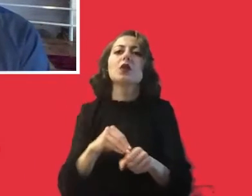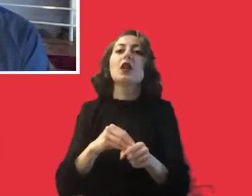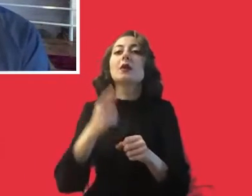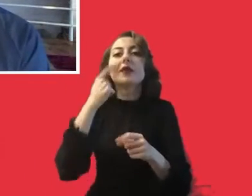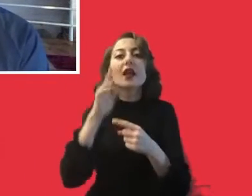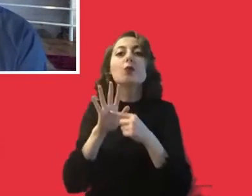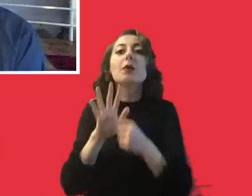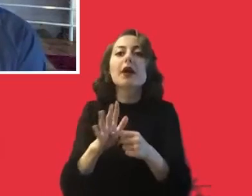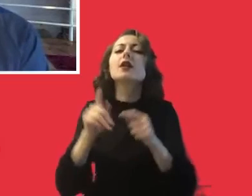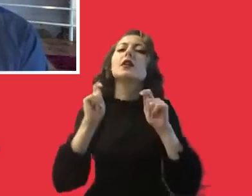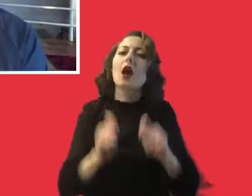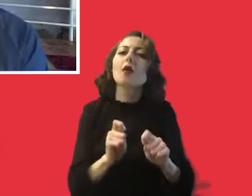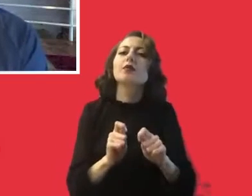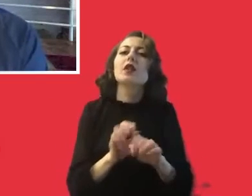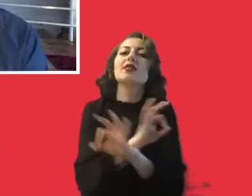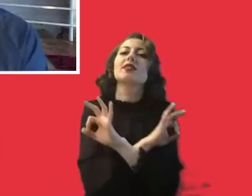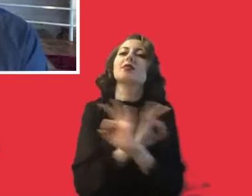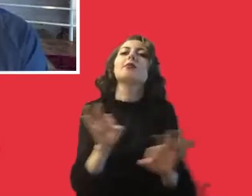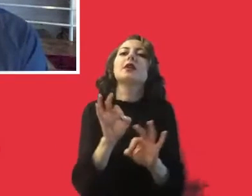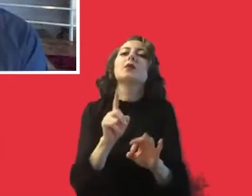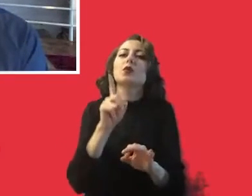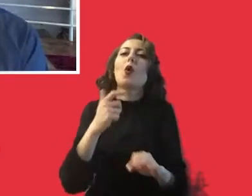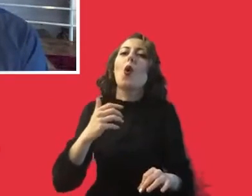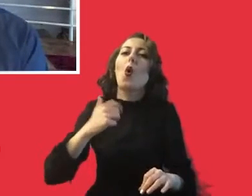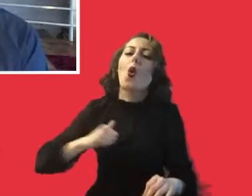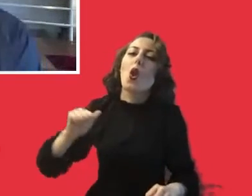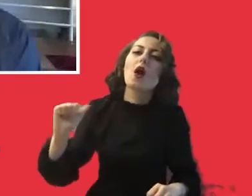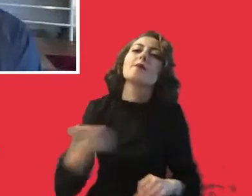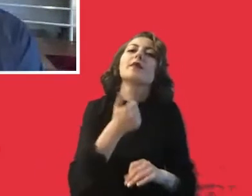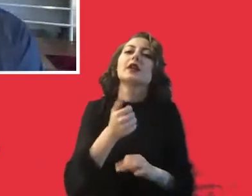that, doing it together with the volunteers is such an important thing. So it is